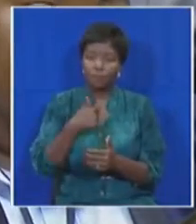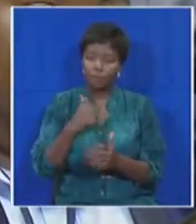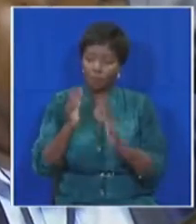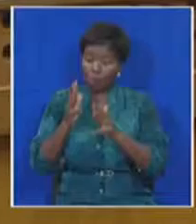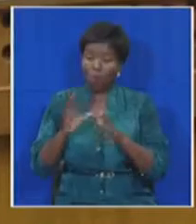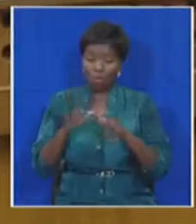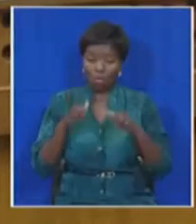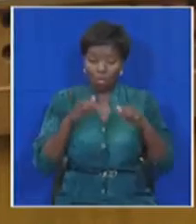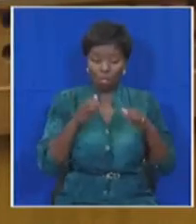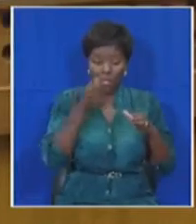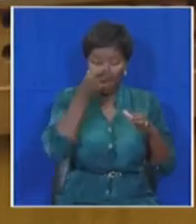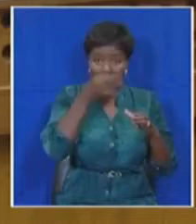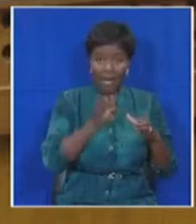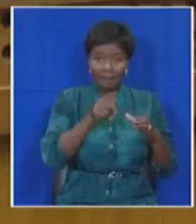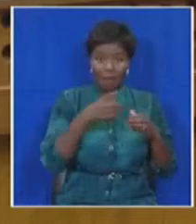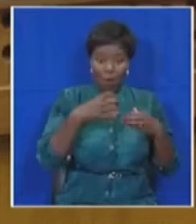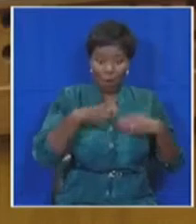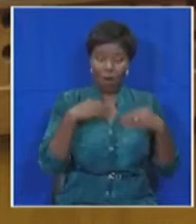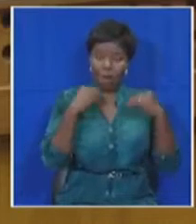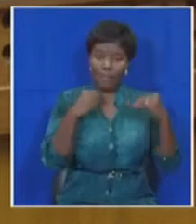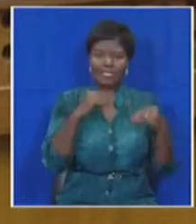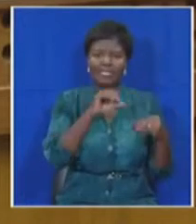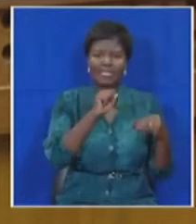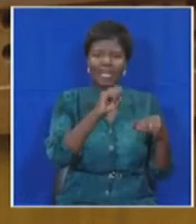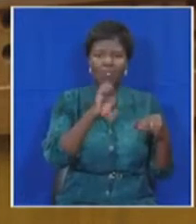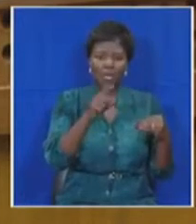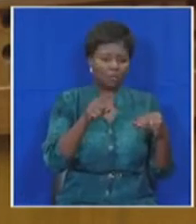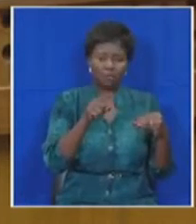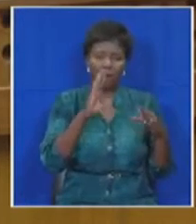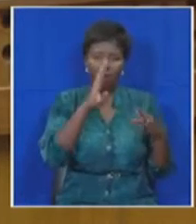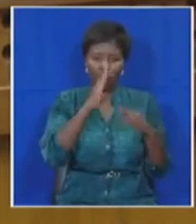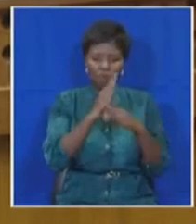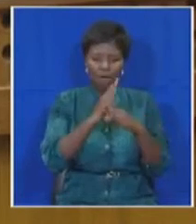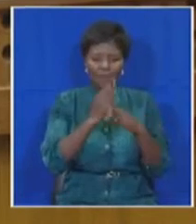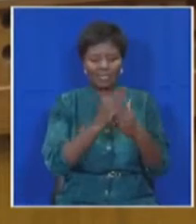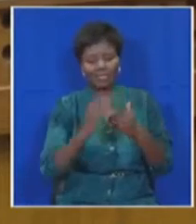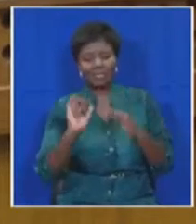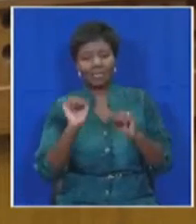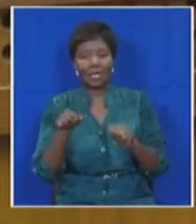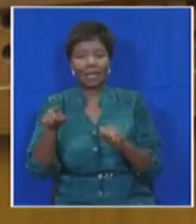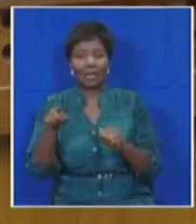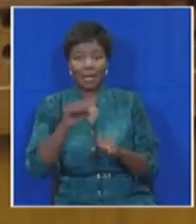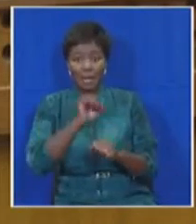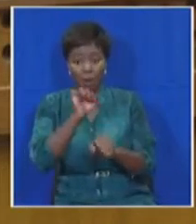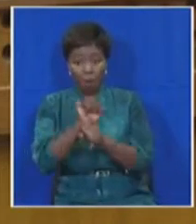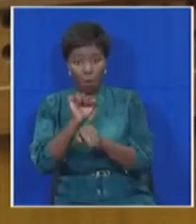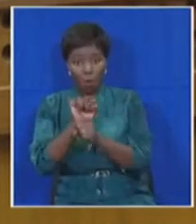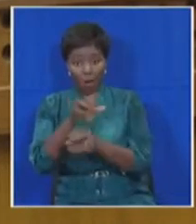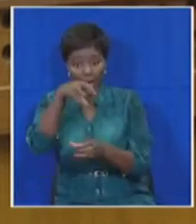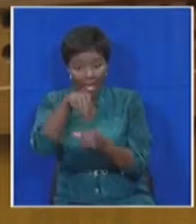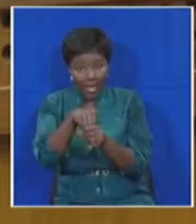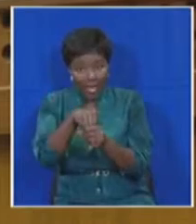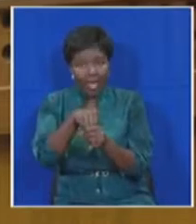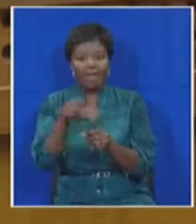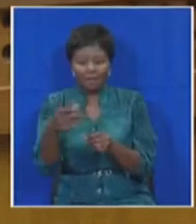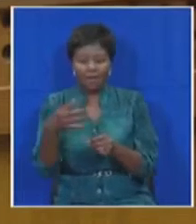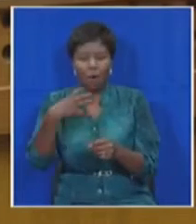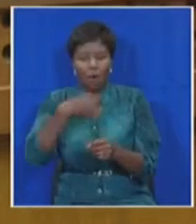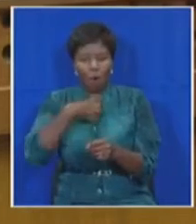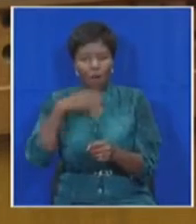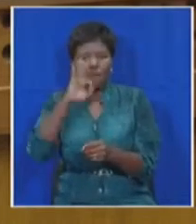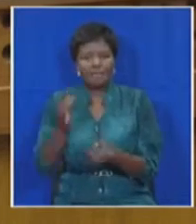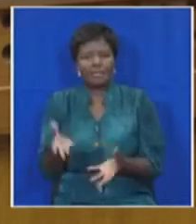privatize state-owned enterprises by offering shares to employees and excluded South Africans, as well as the private